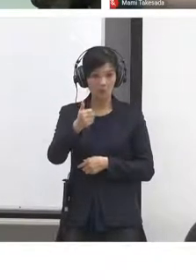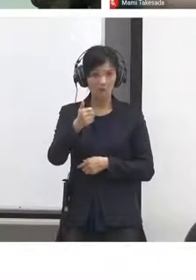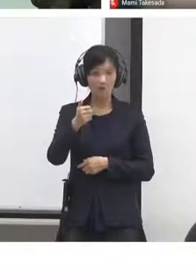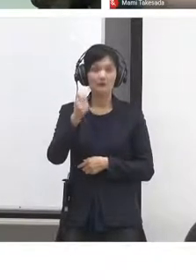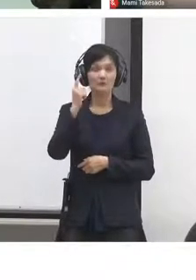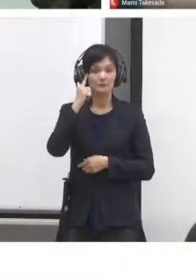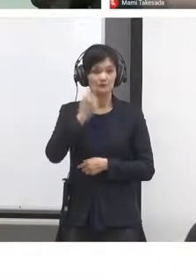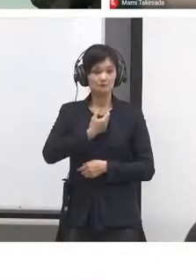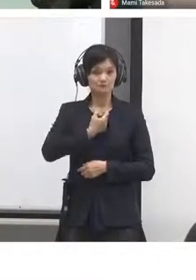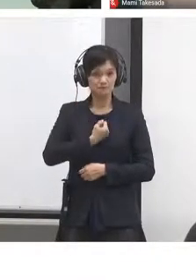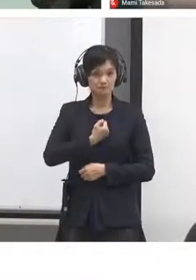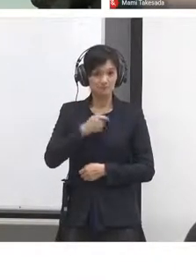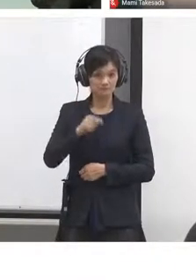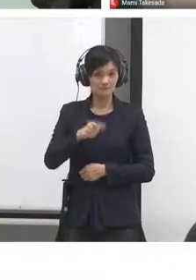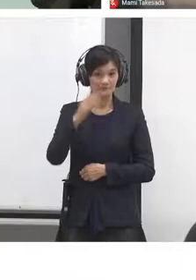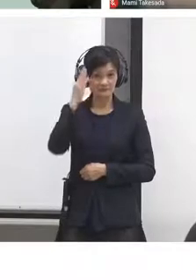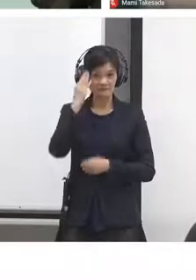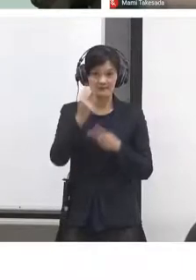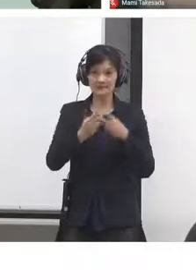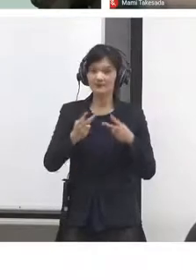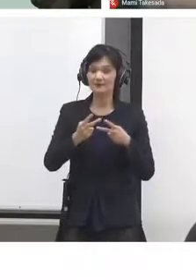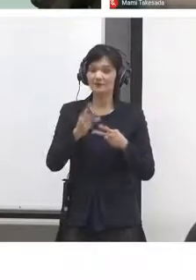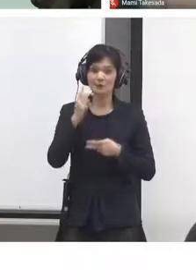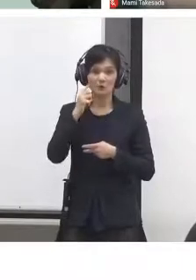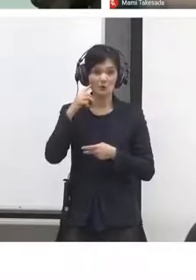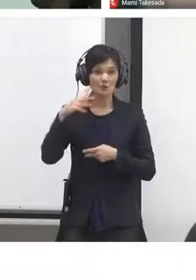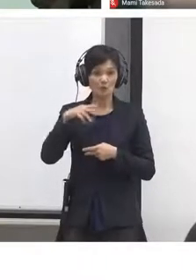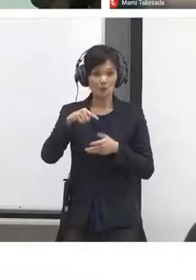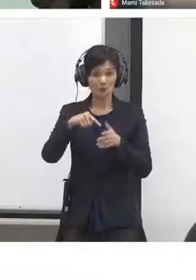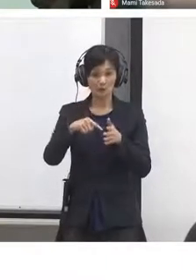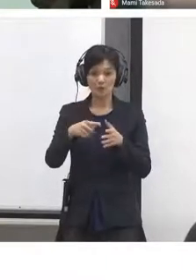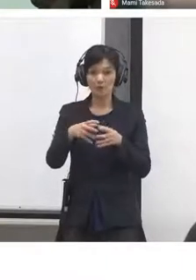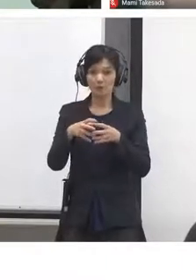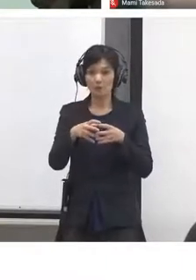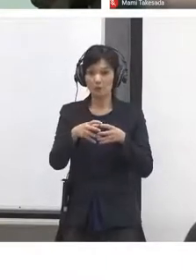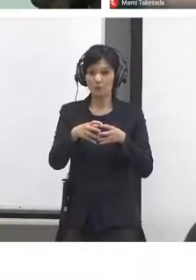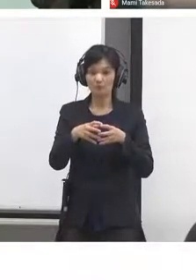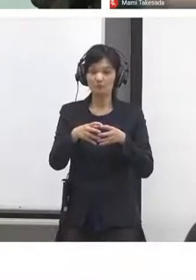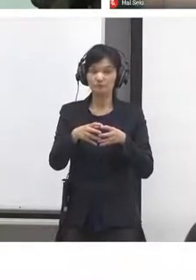so now Japan has maybe monthly,